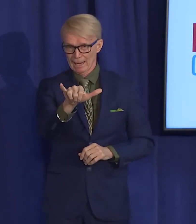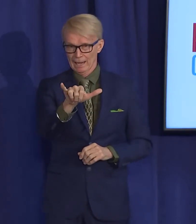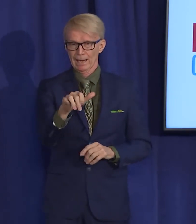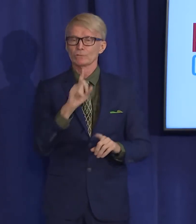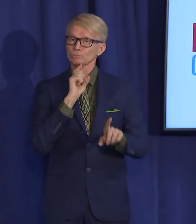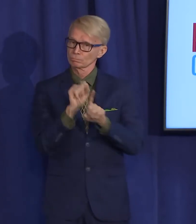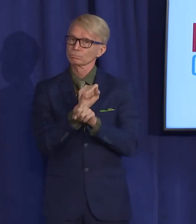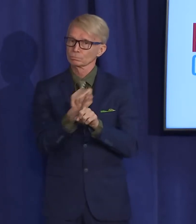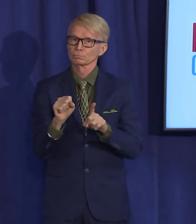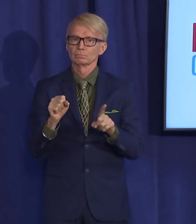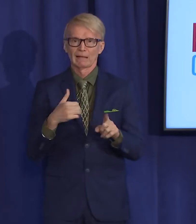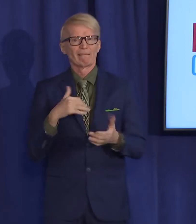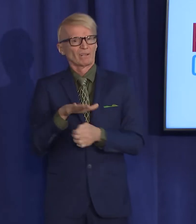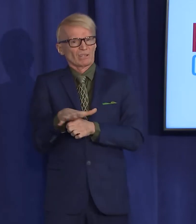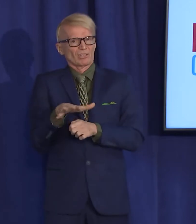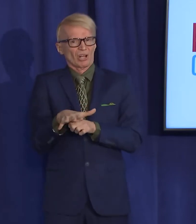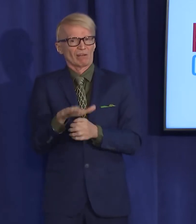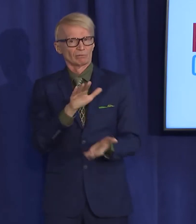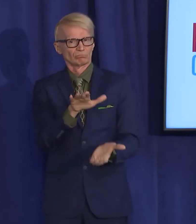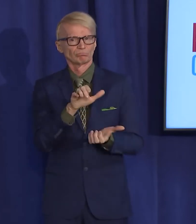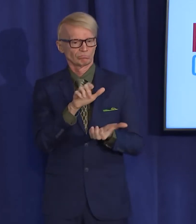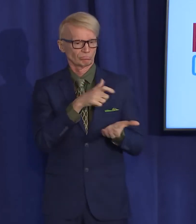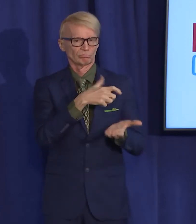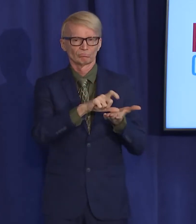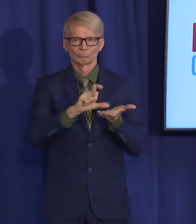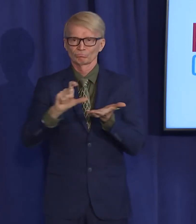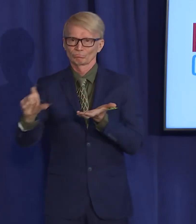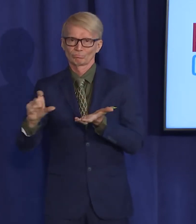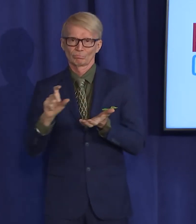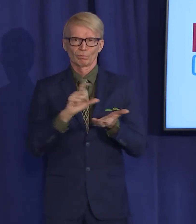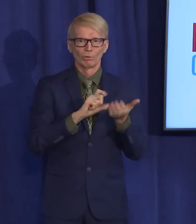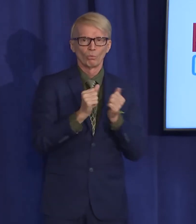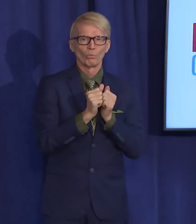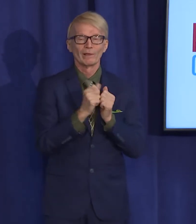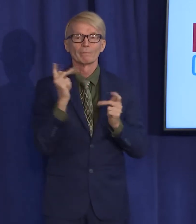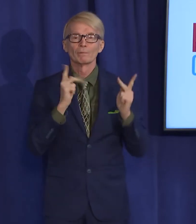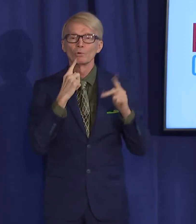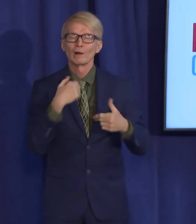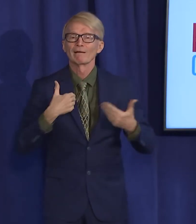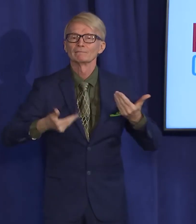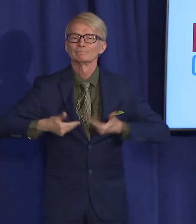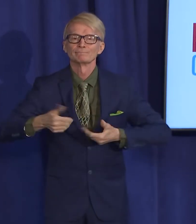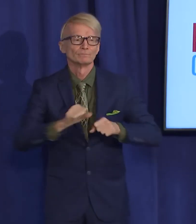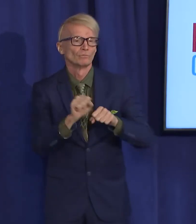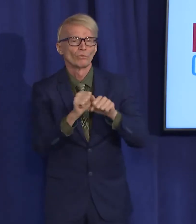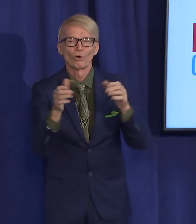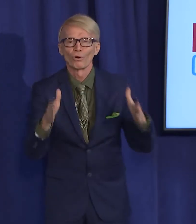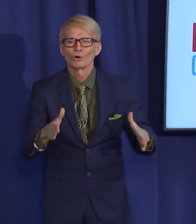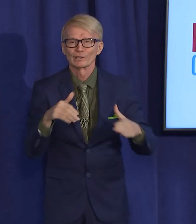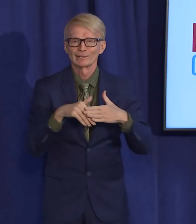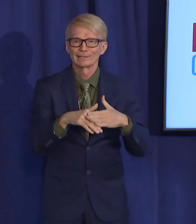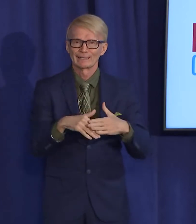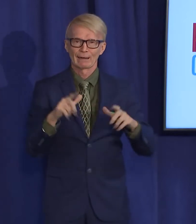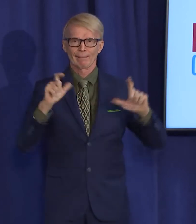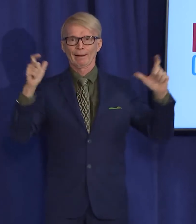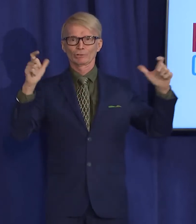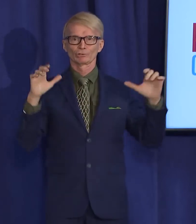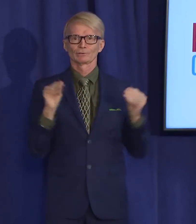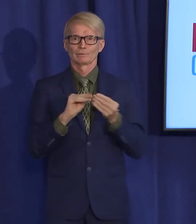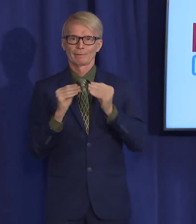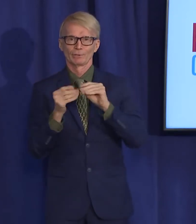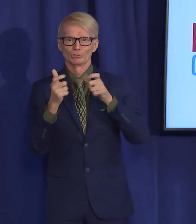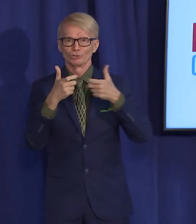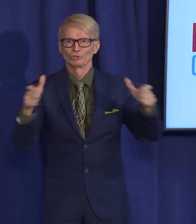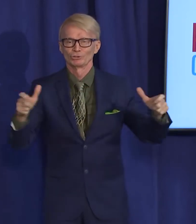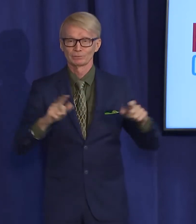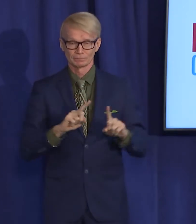enough vaccine to be able to partner in large ways with employers at a significant scale. And to be clear, we're not going to be done